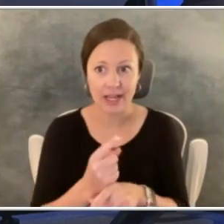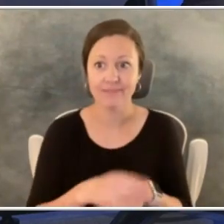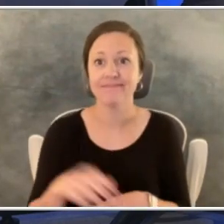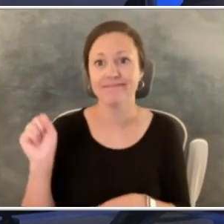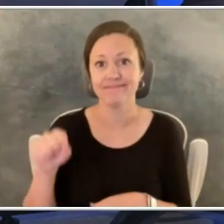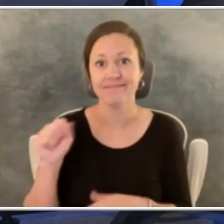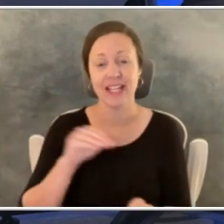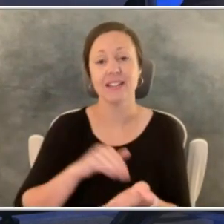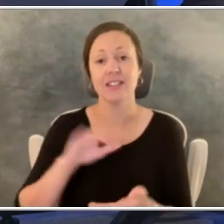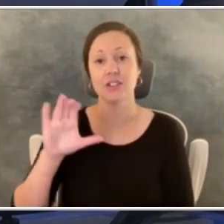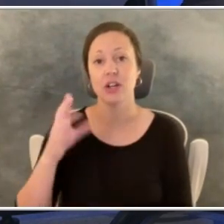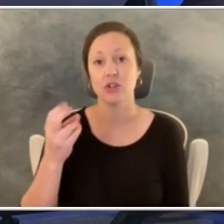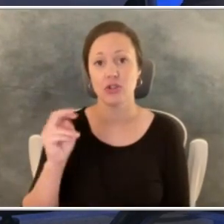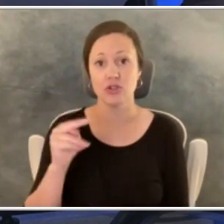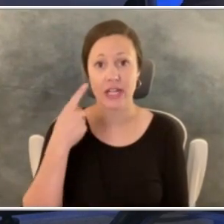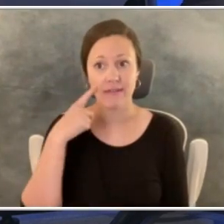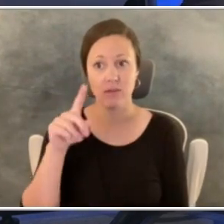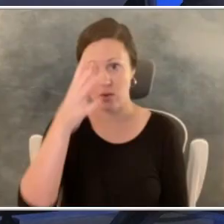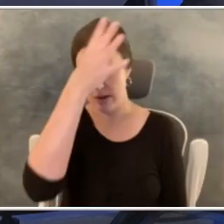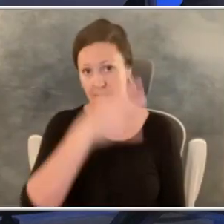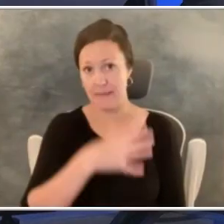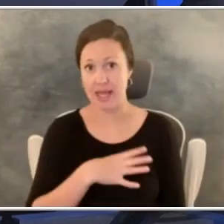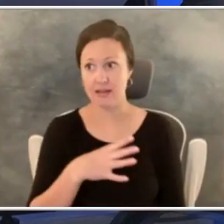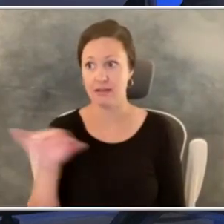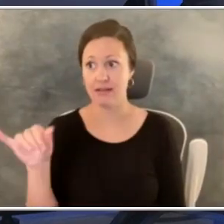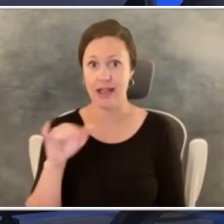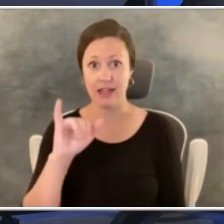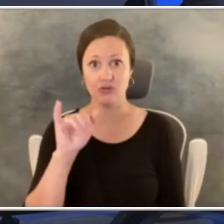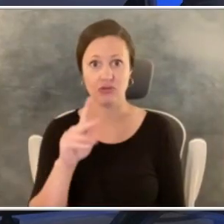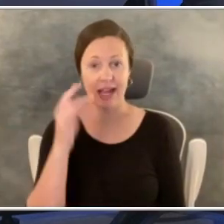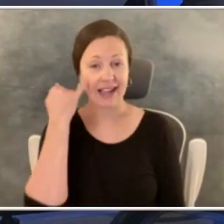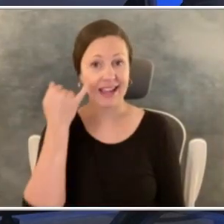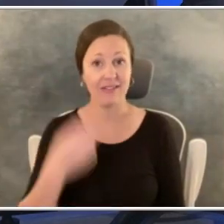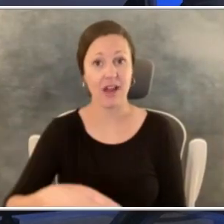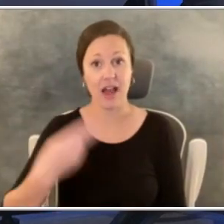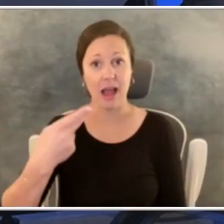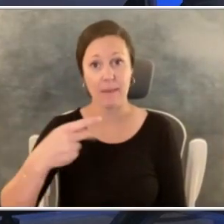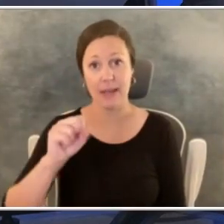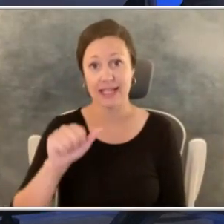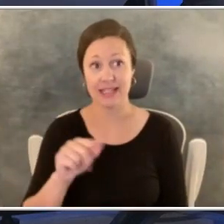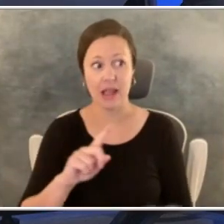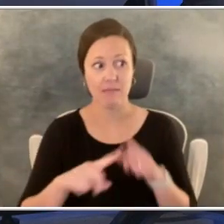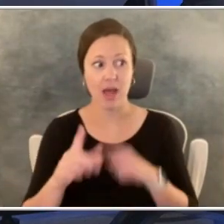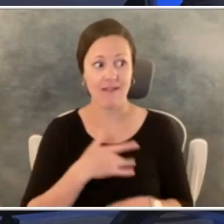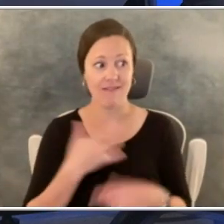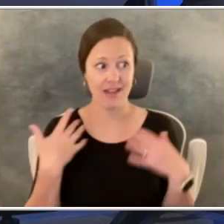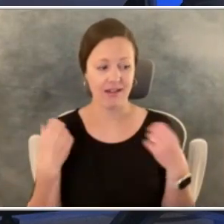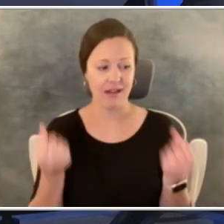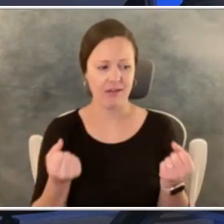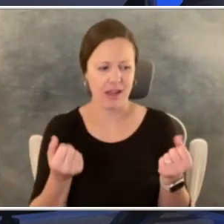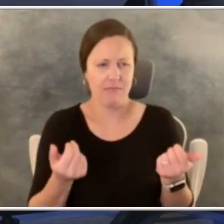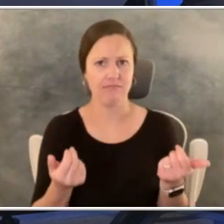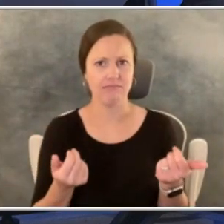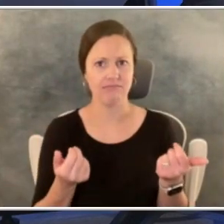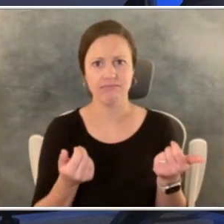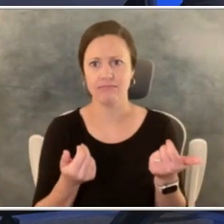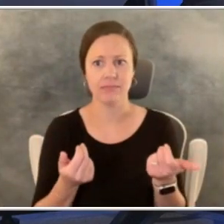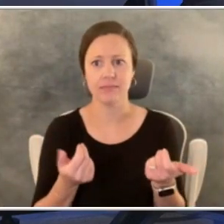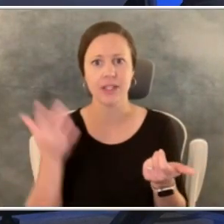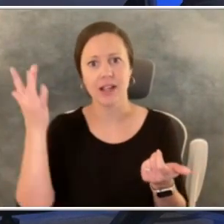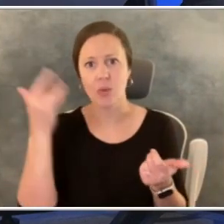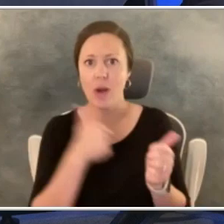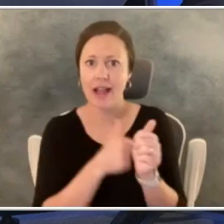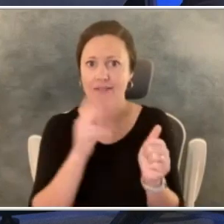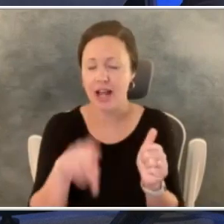Jack, they have an elevated PSA, but they feel healthy. What's your message about why follow-up